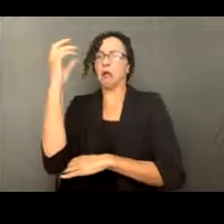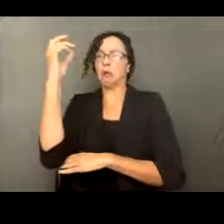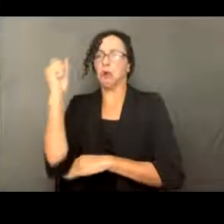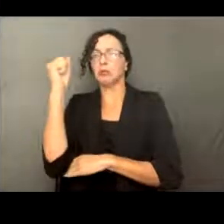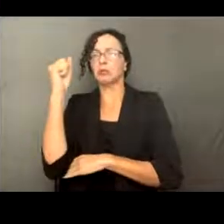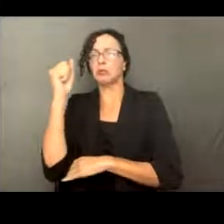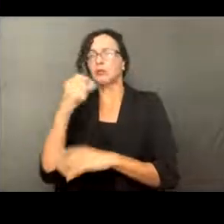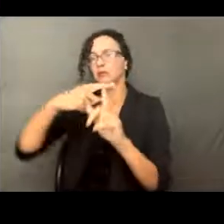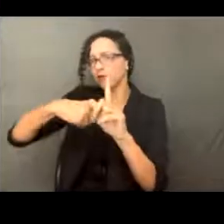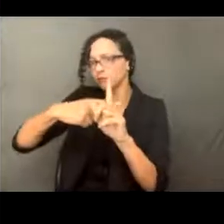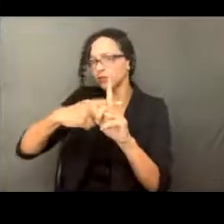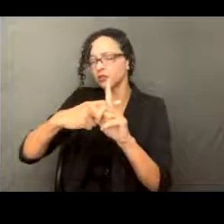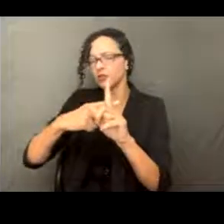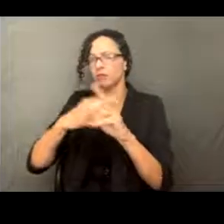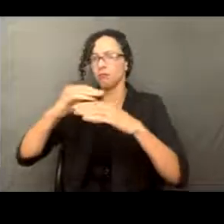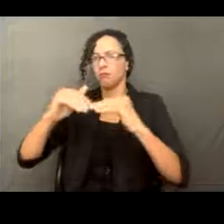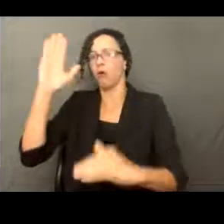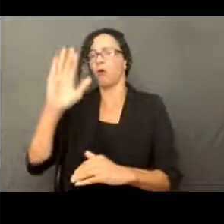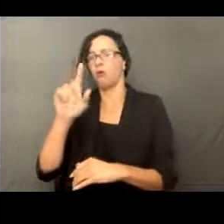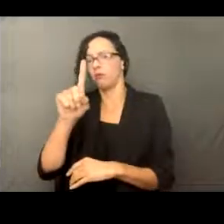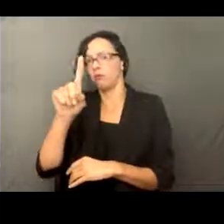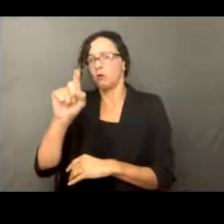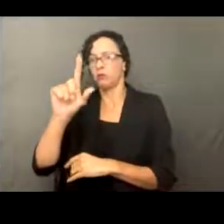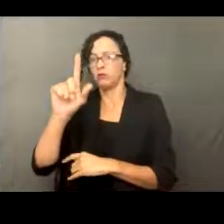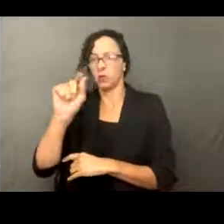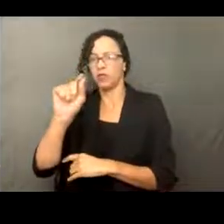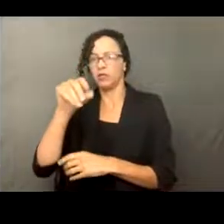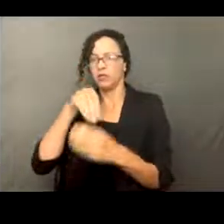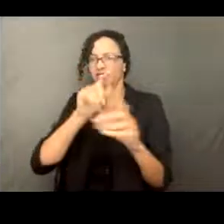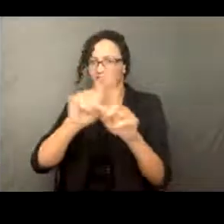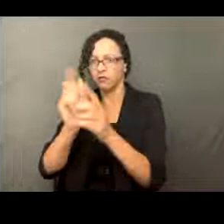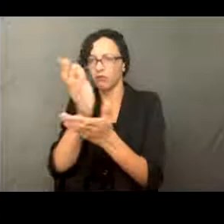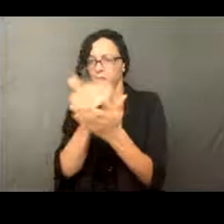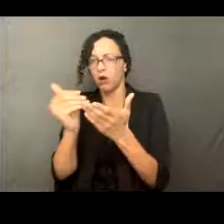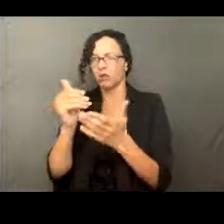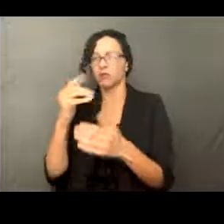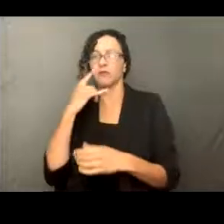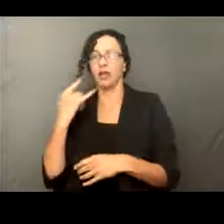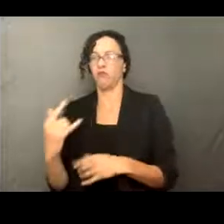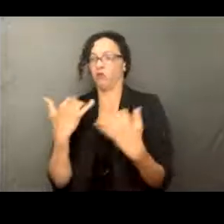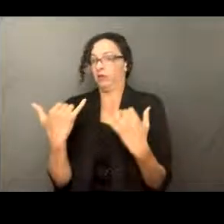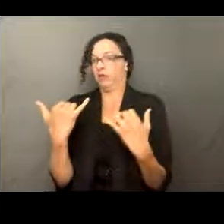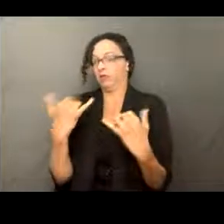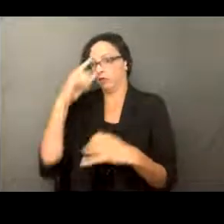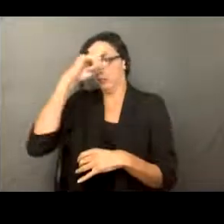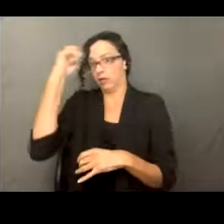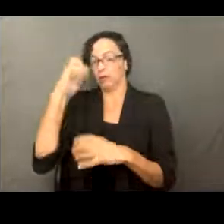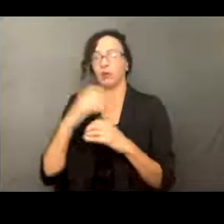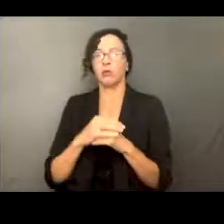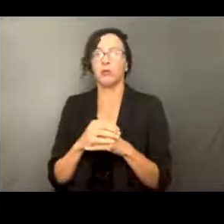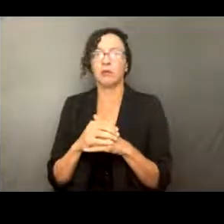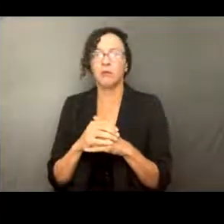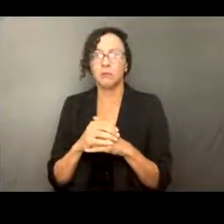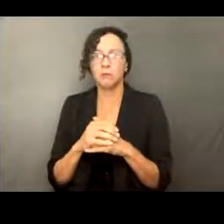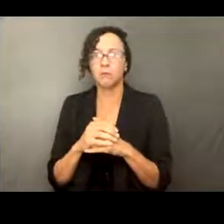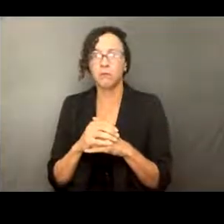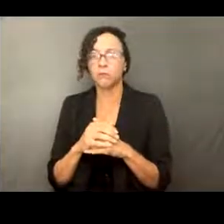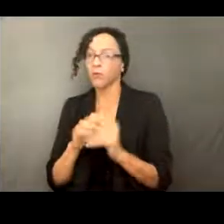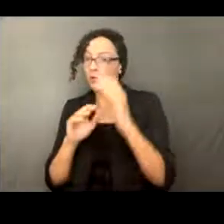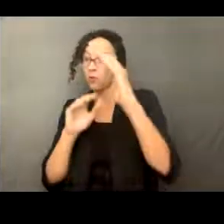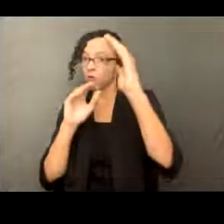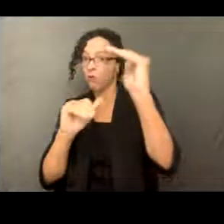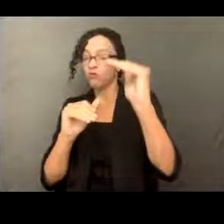California this summer. We're going to be seeing, hopefully, not too bad a wildfire season